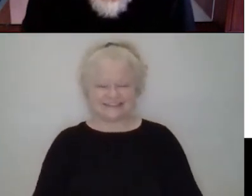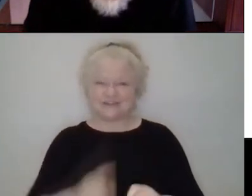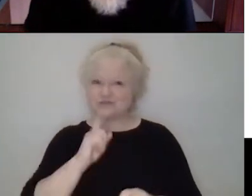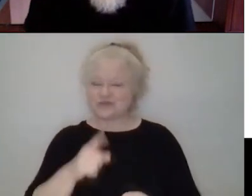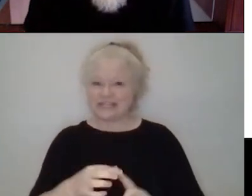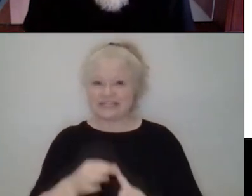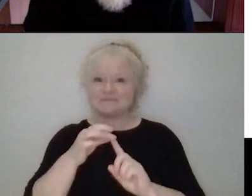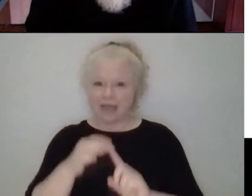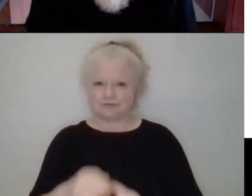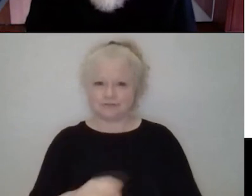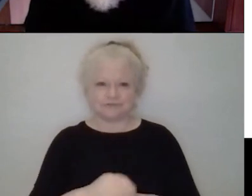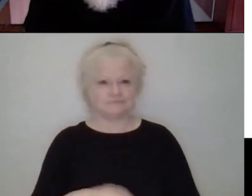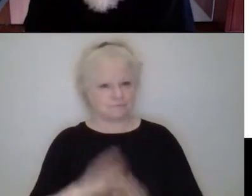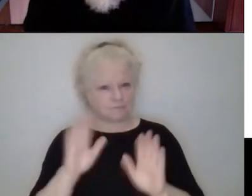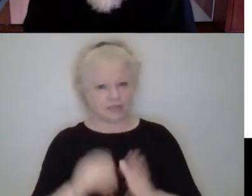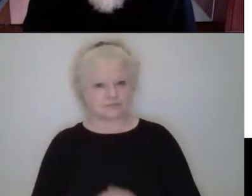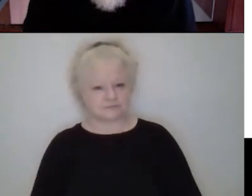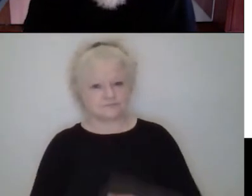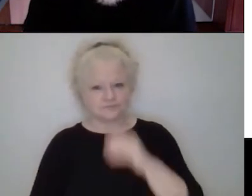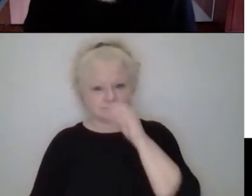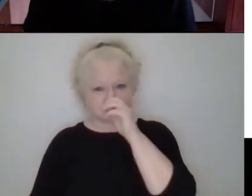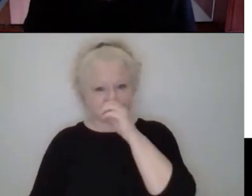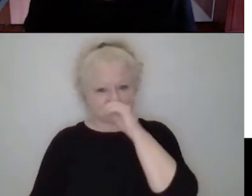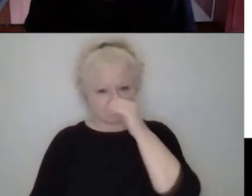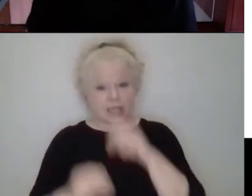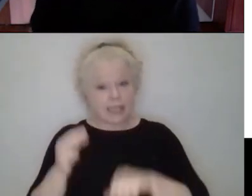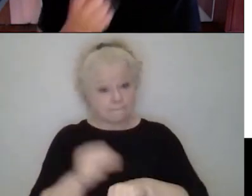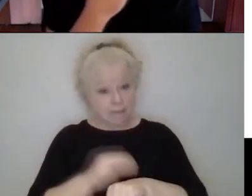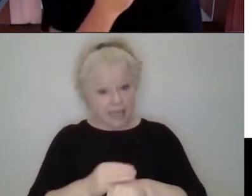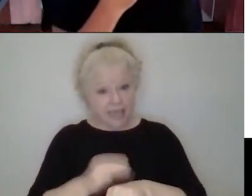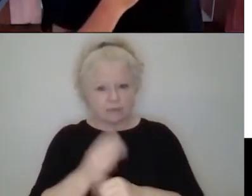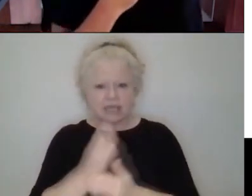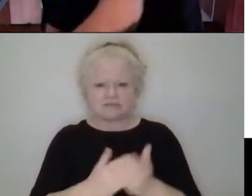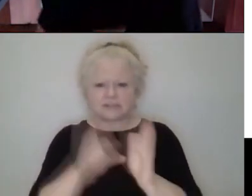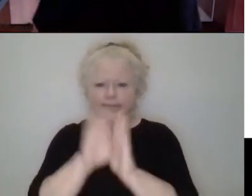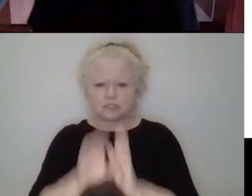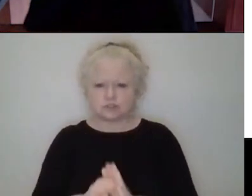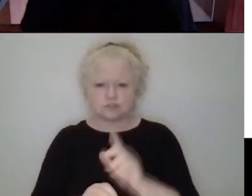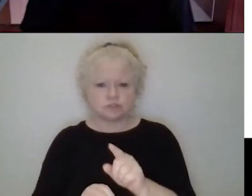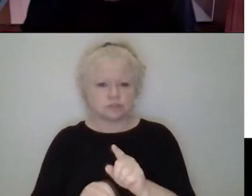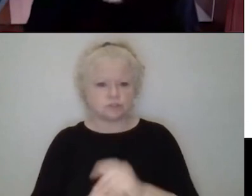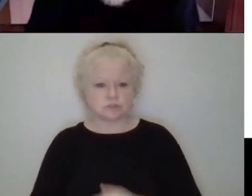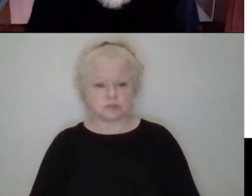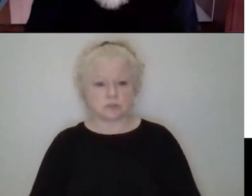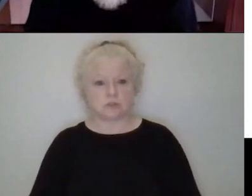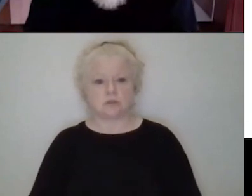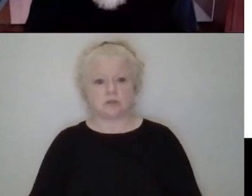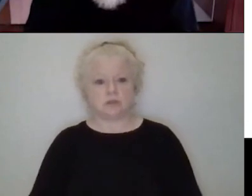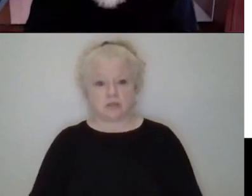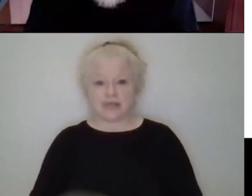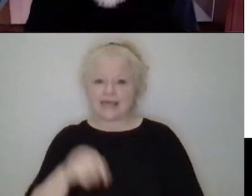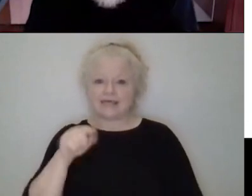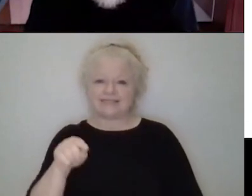super special. So in Miami, we have a couple of the images here. This was not the kind